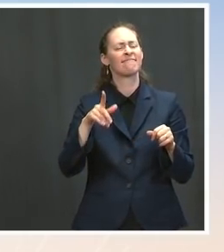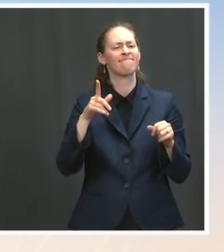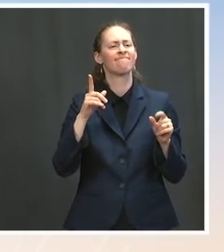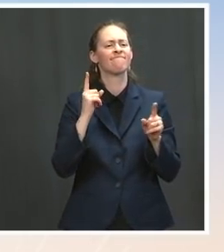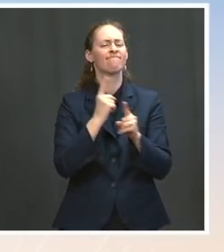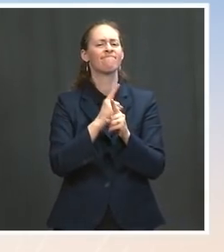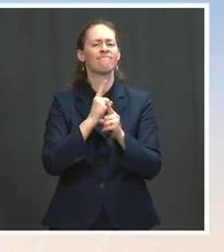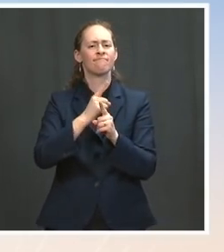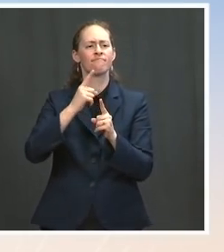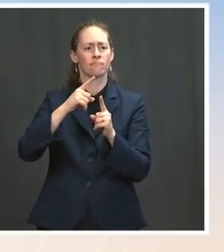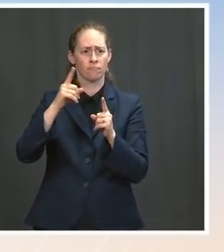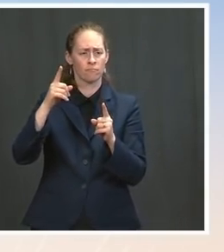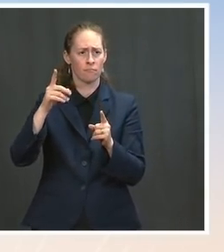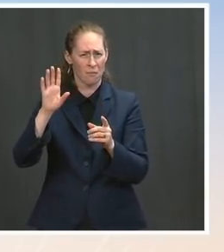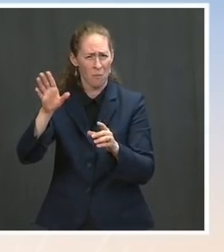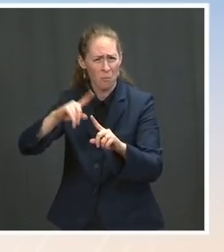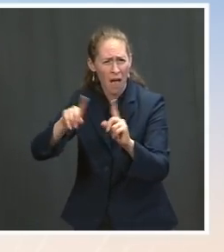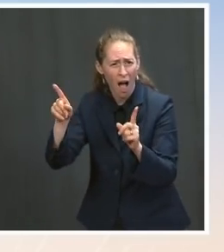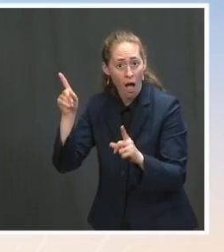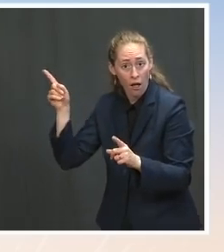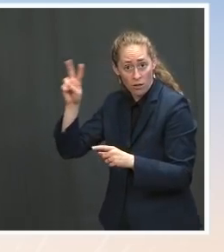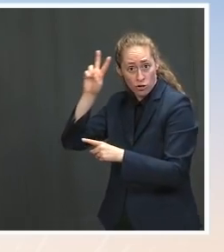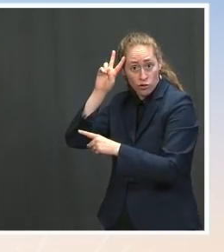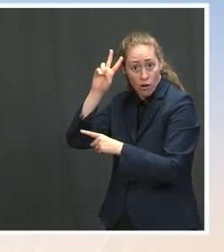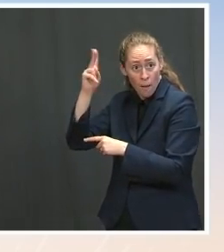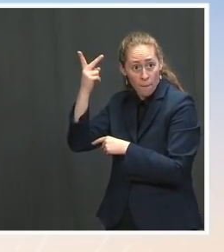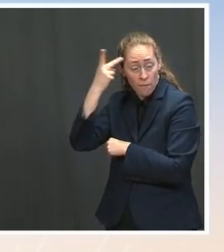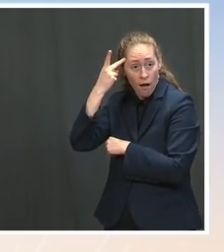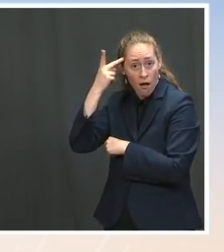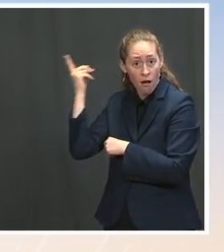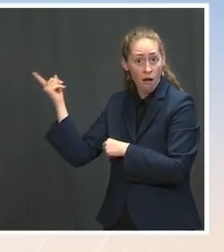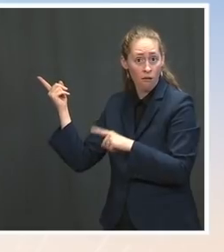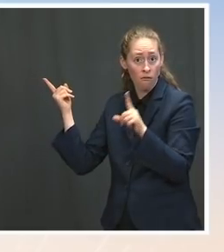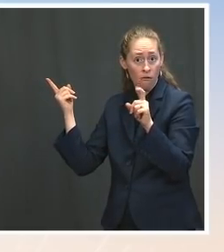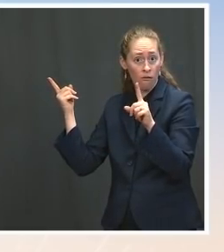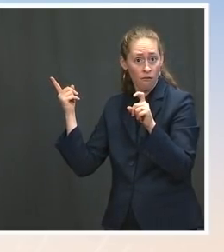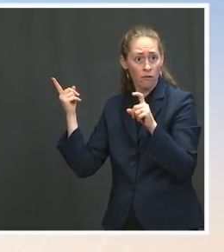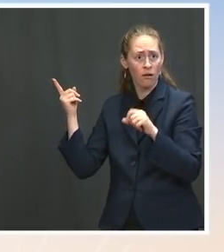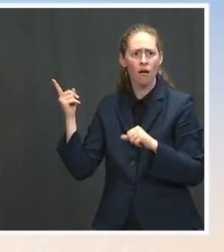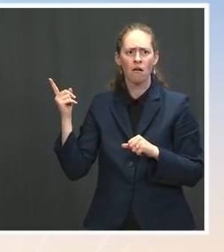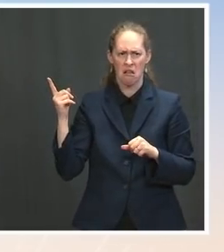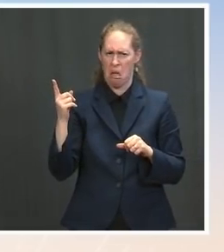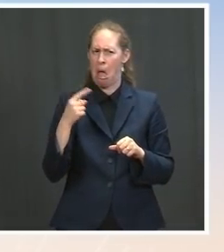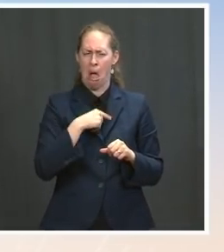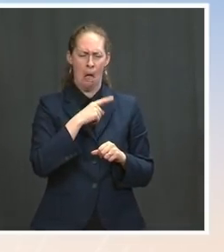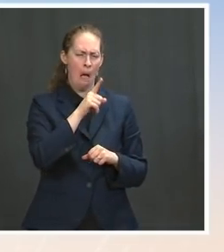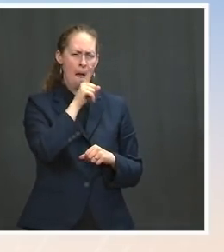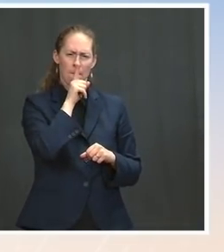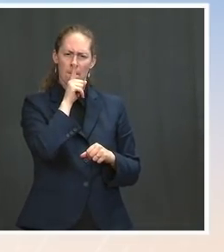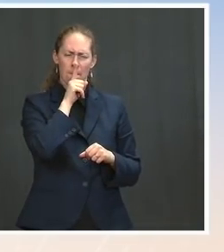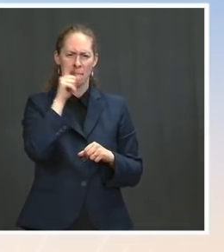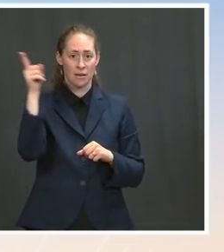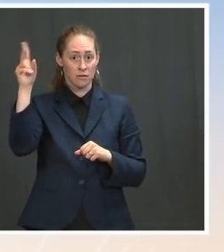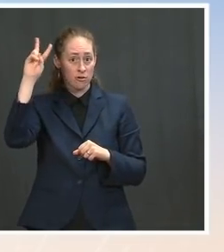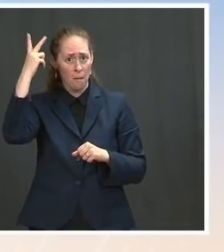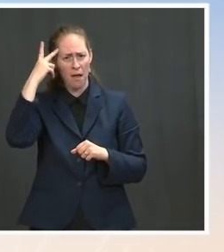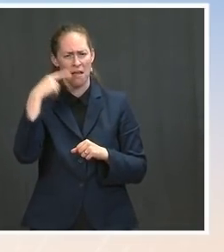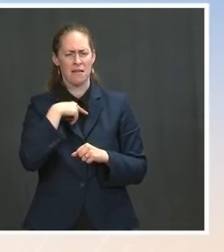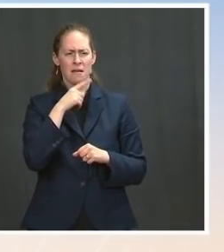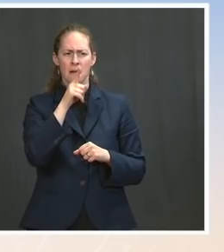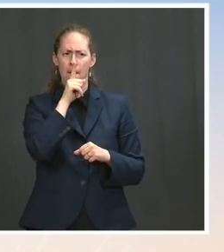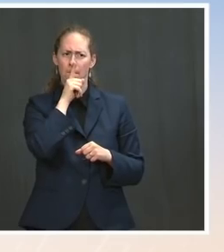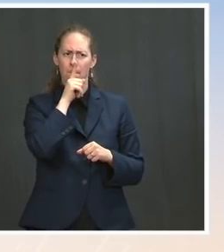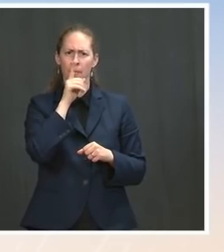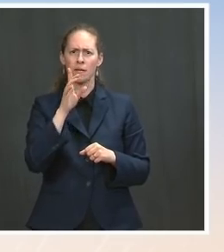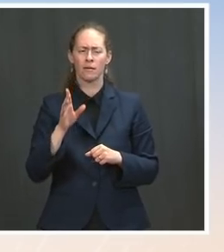death penalty? Because I didn't convey he changed his mind. Crime bill expanded the amount of crimes that he spoke to